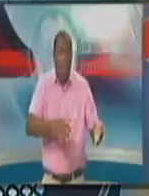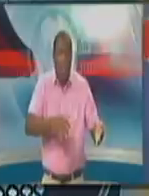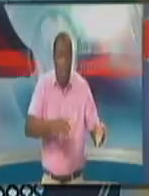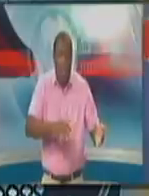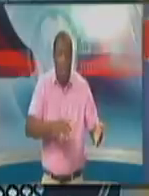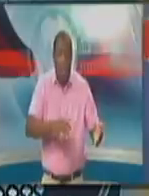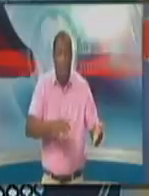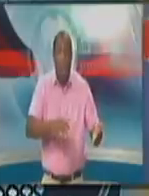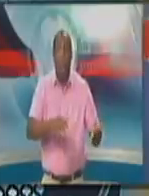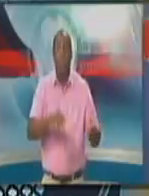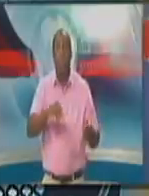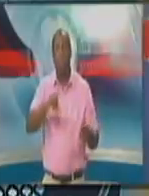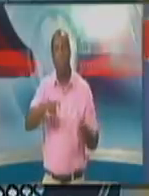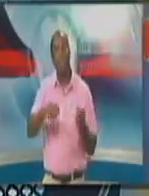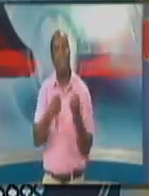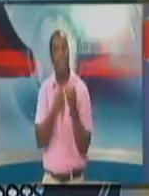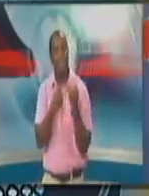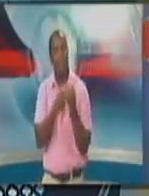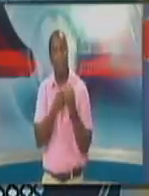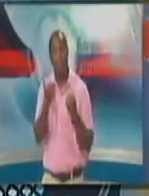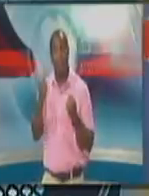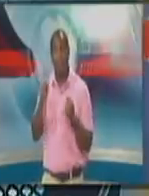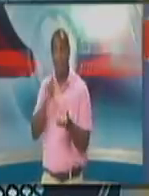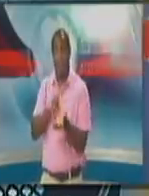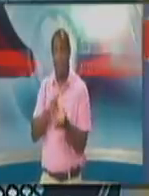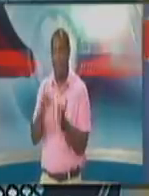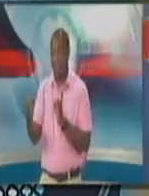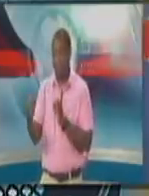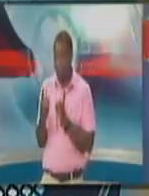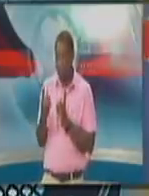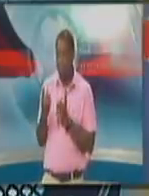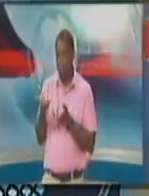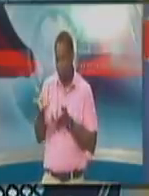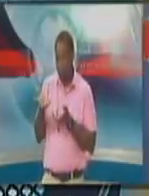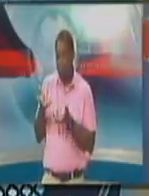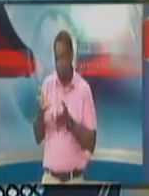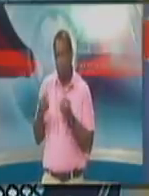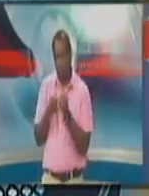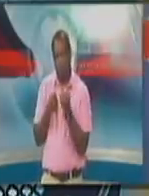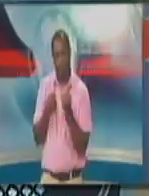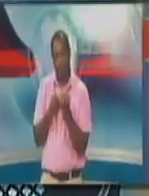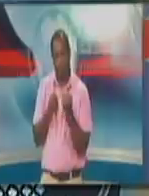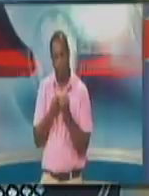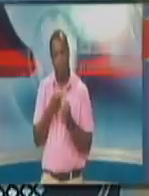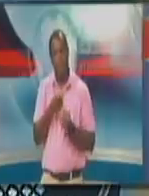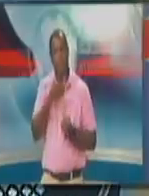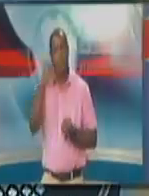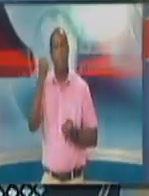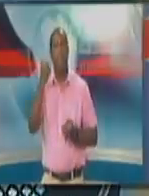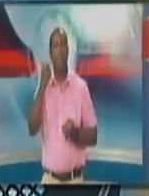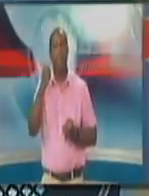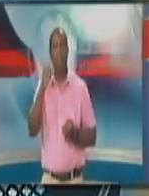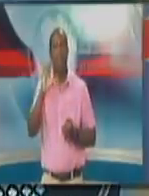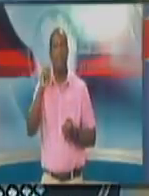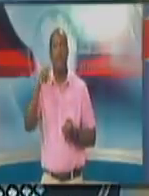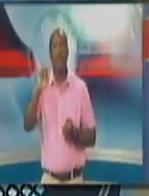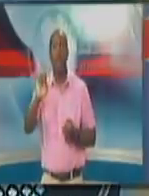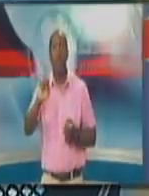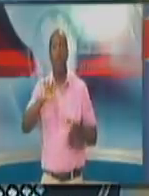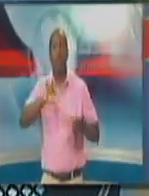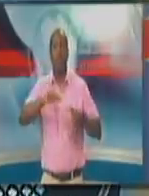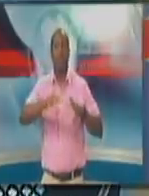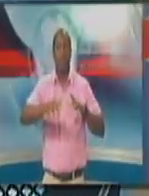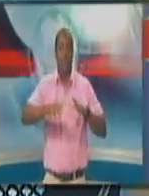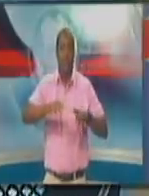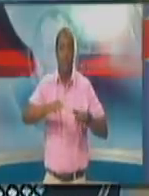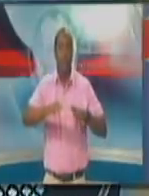if you have to seek help or if you have to talk to someone, a more senior colleague in your field who would better be able to advise you in